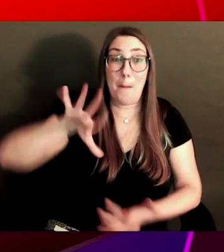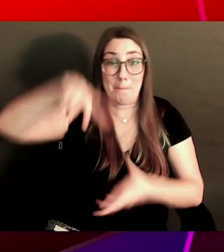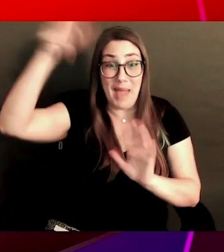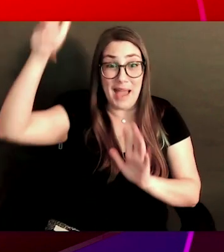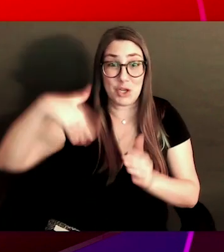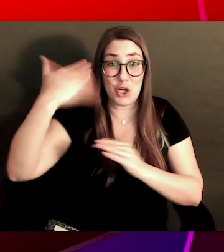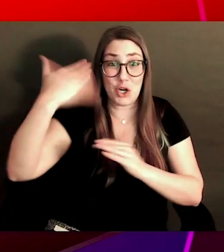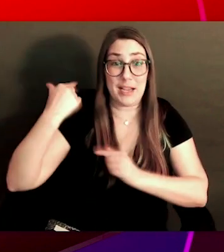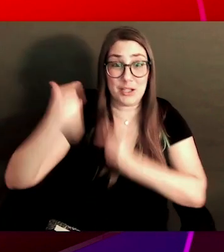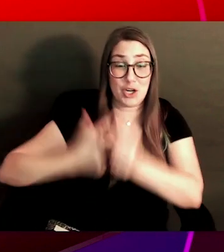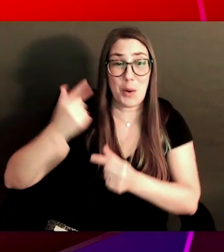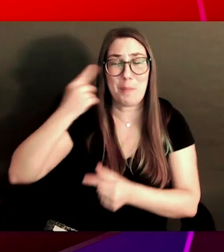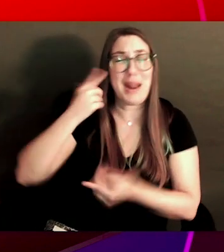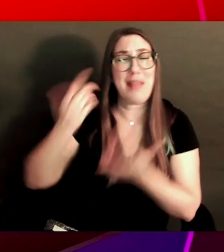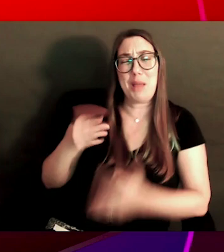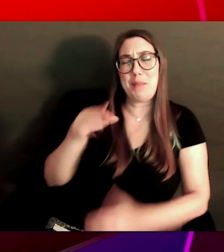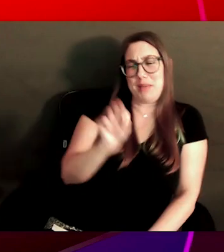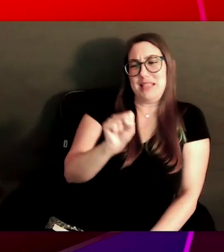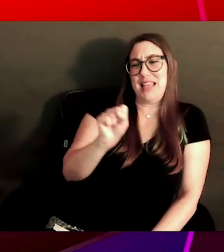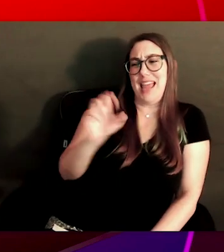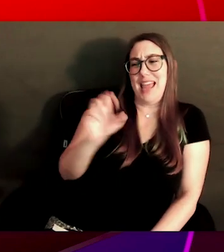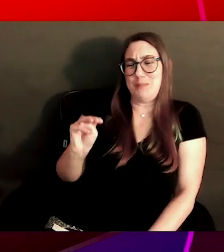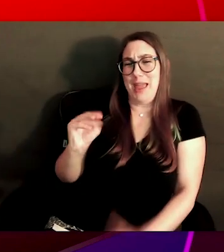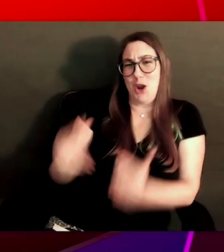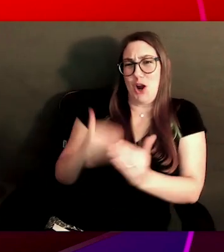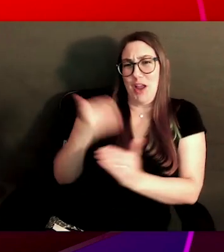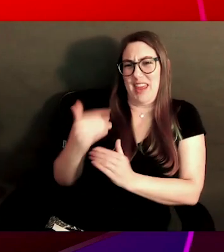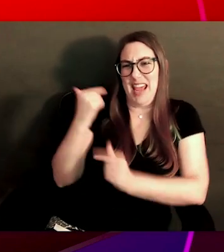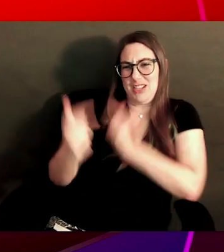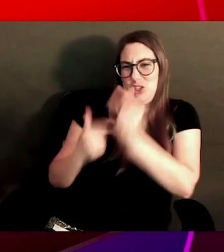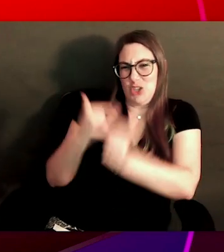maybe SageMaker, the next generation, won it out in the end.